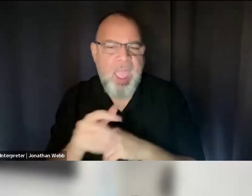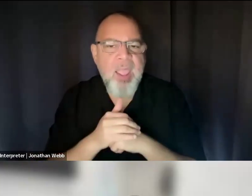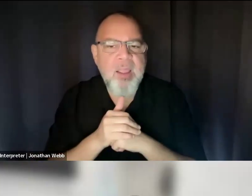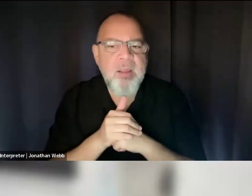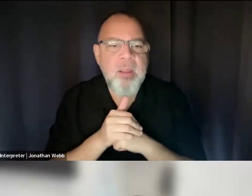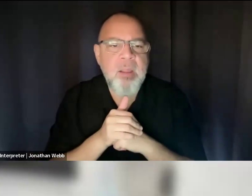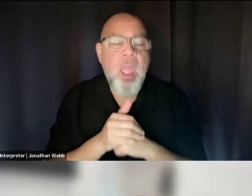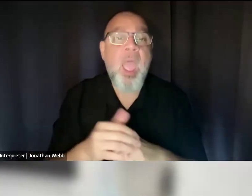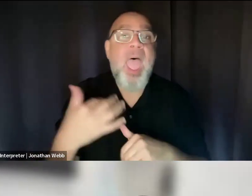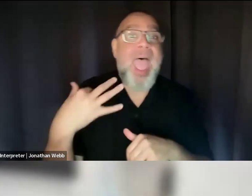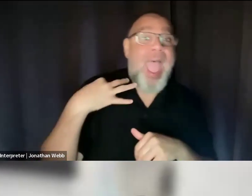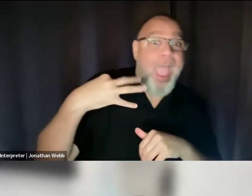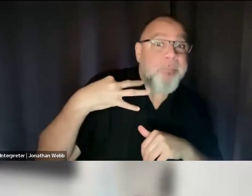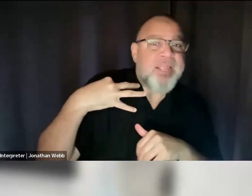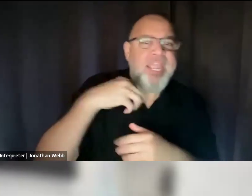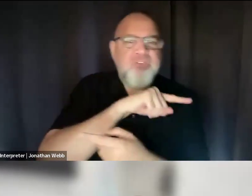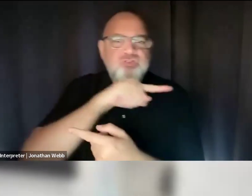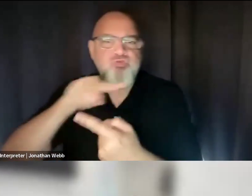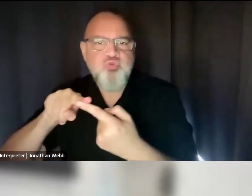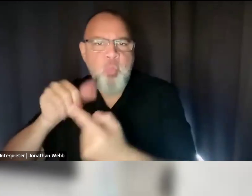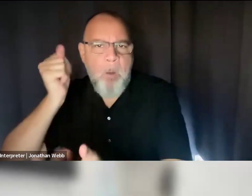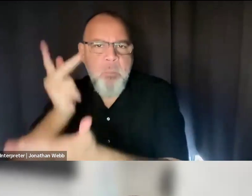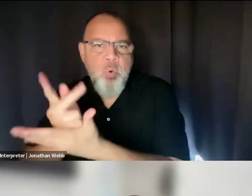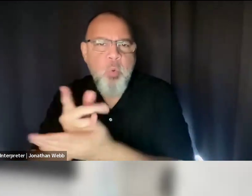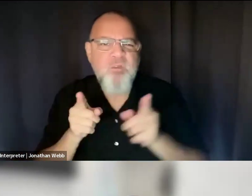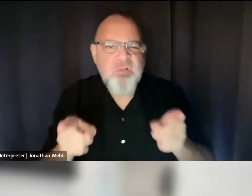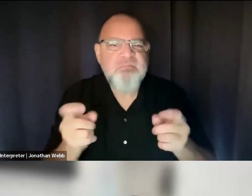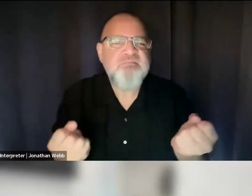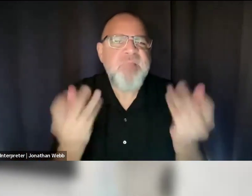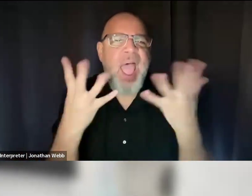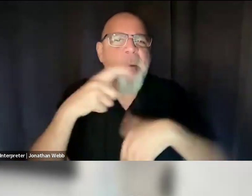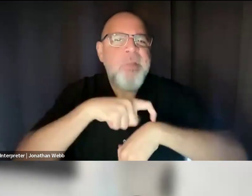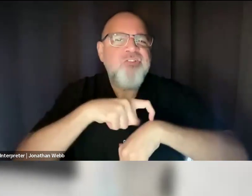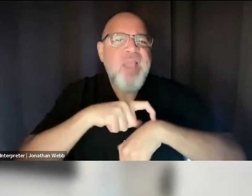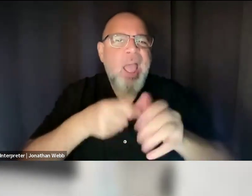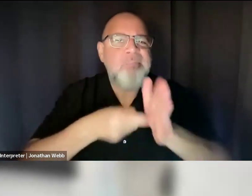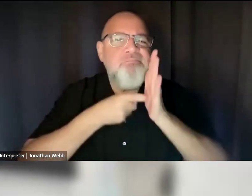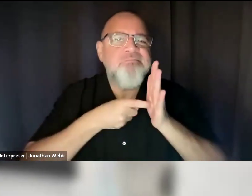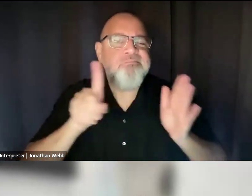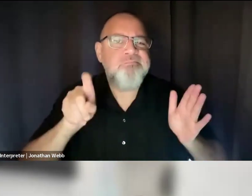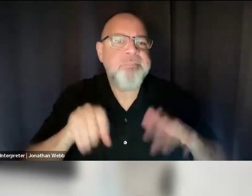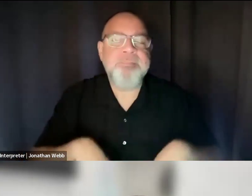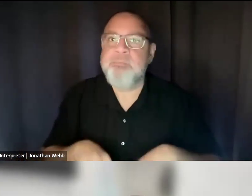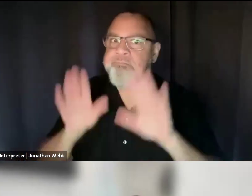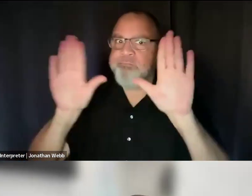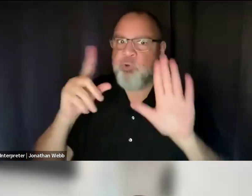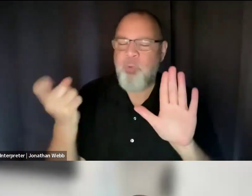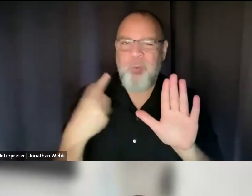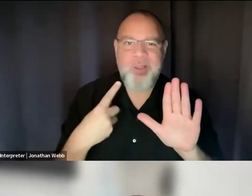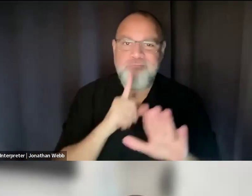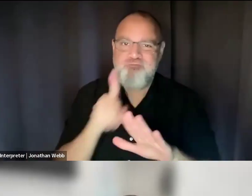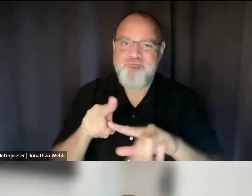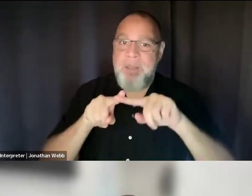to approval? Great question. And it really varies, because it's dependent upon how